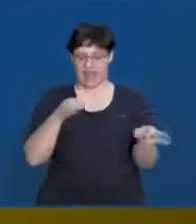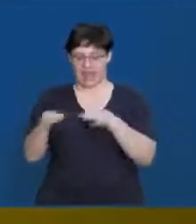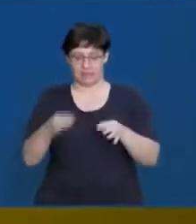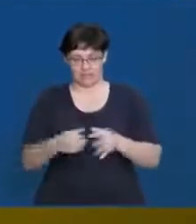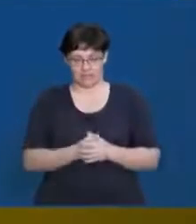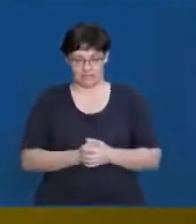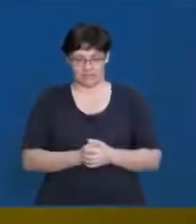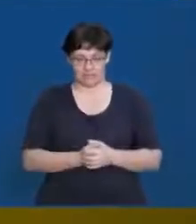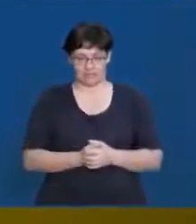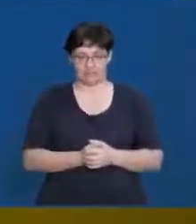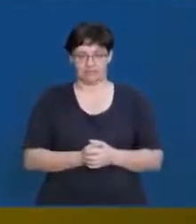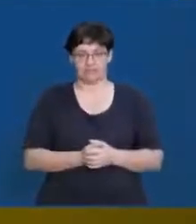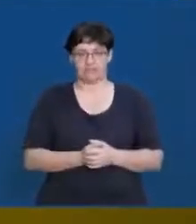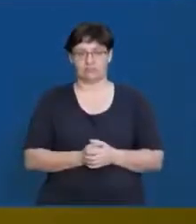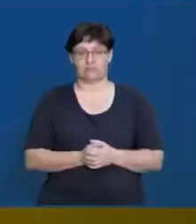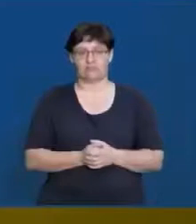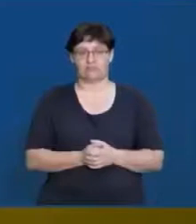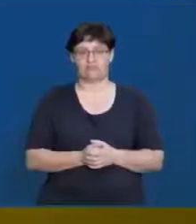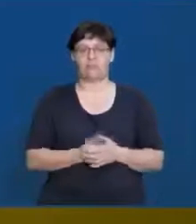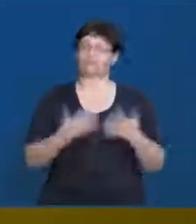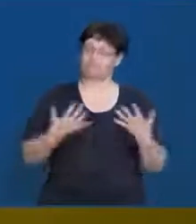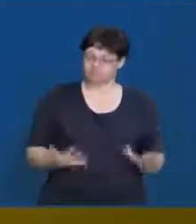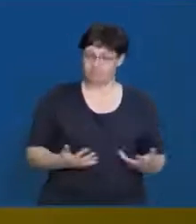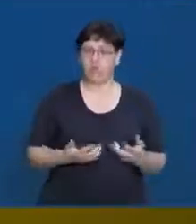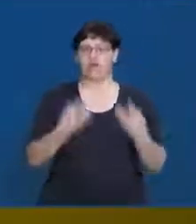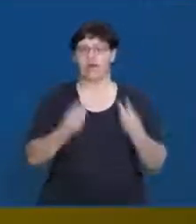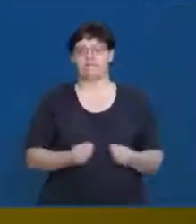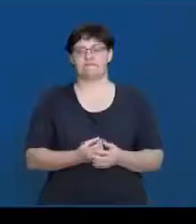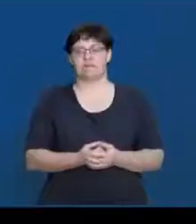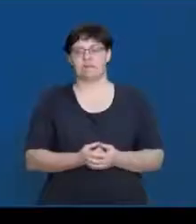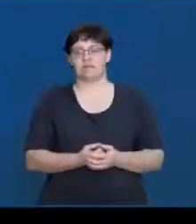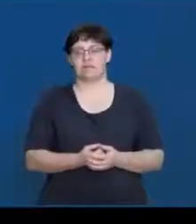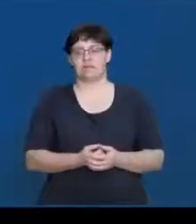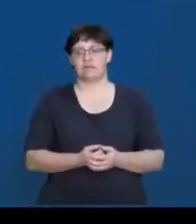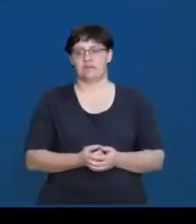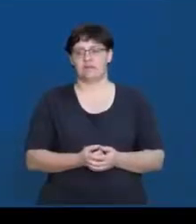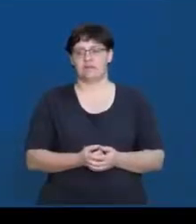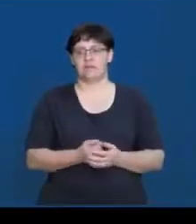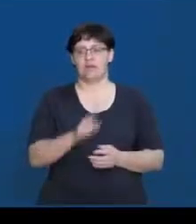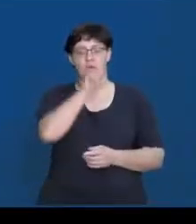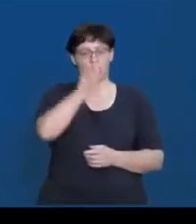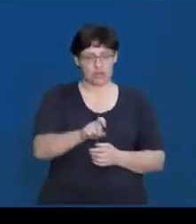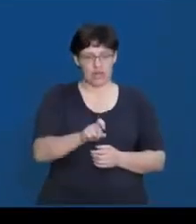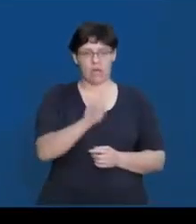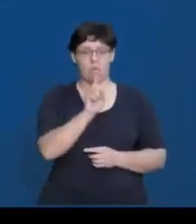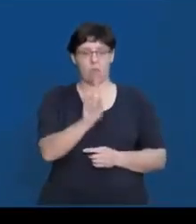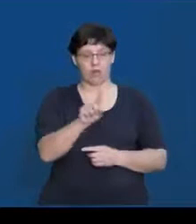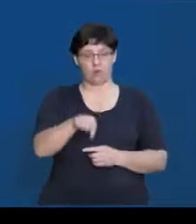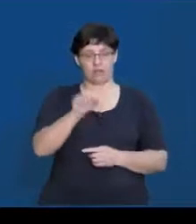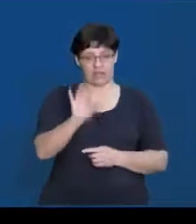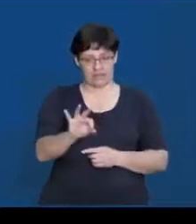the description or the befitting description in column B there. Then you've got your question